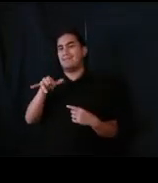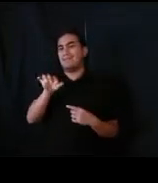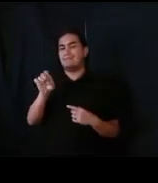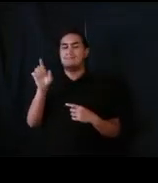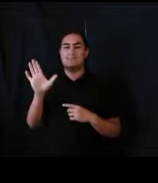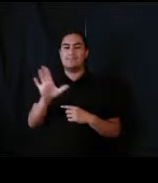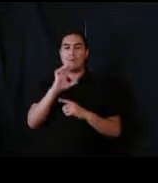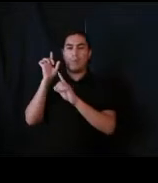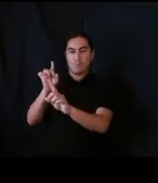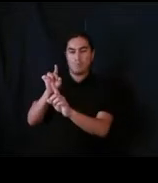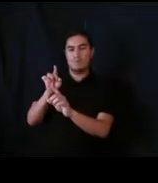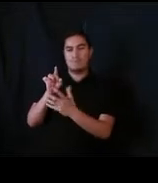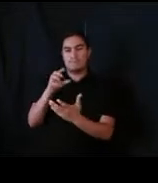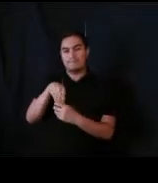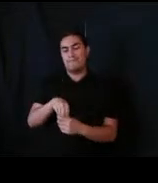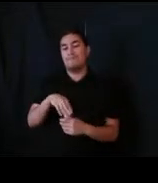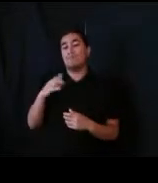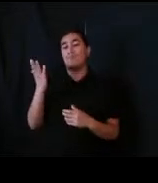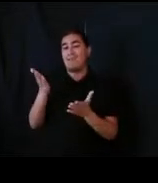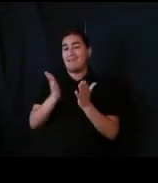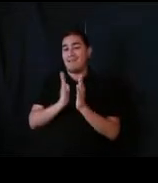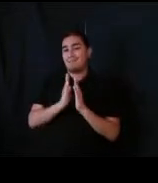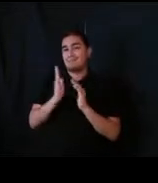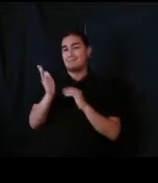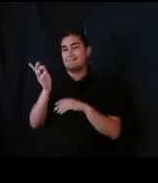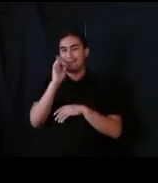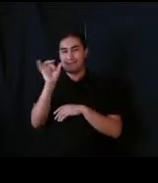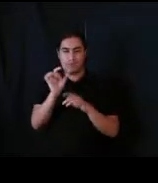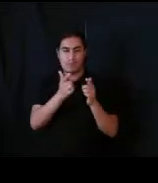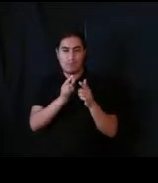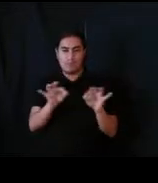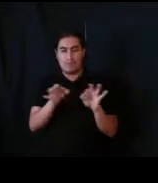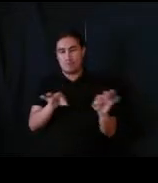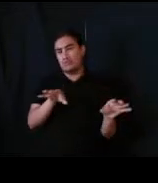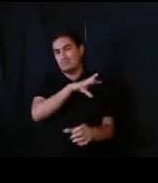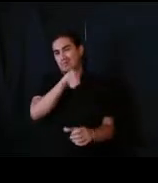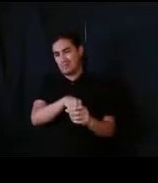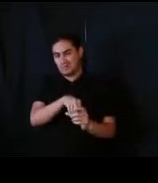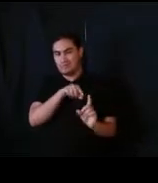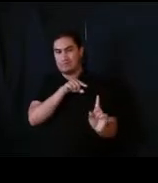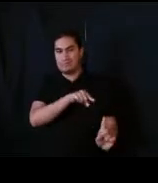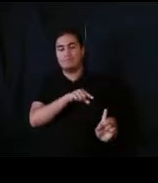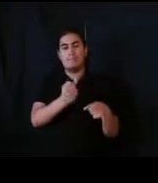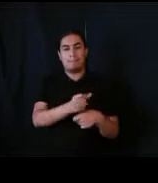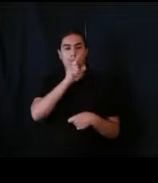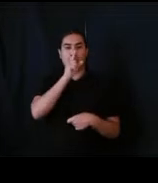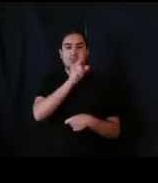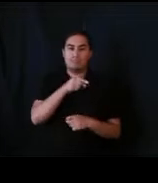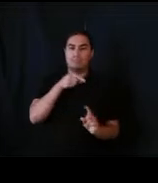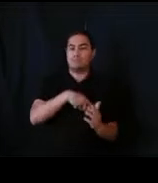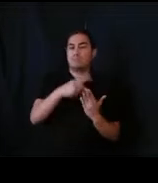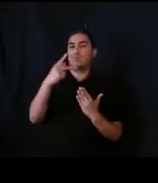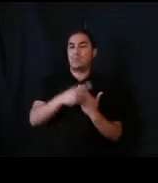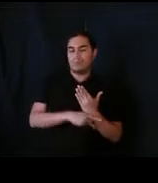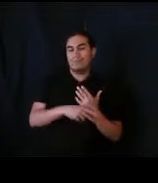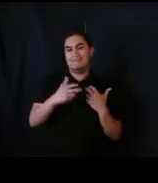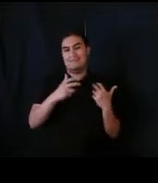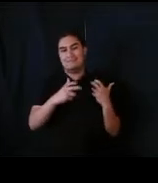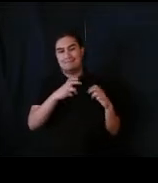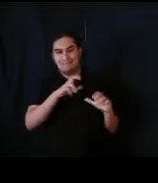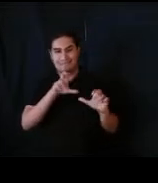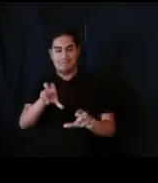objectives and we ask that similar language has added to the local partnership program guidelines to ensure that this this program is invested